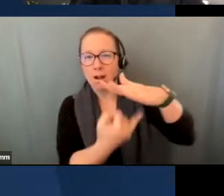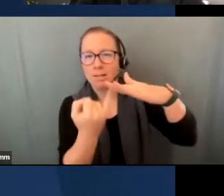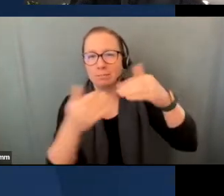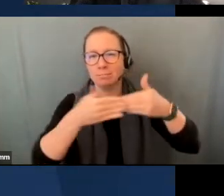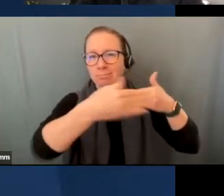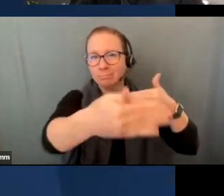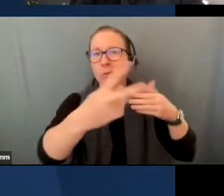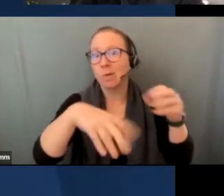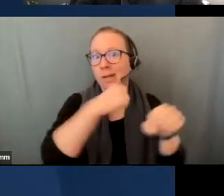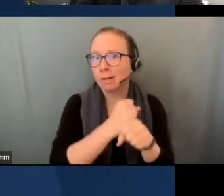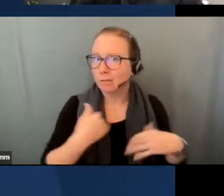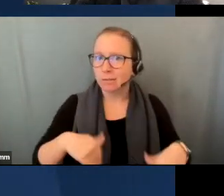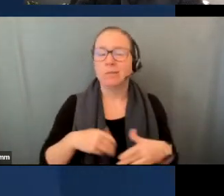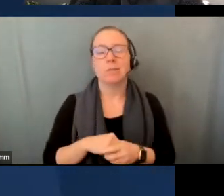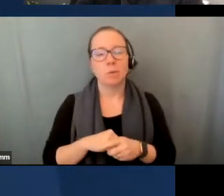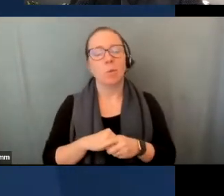We want to consider